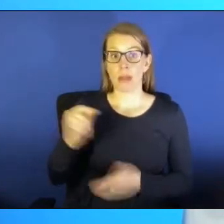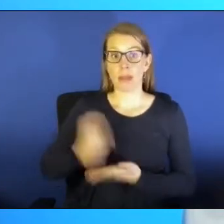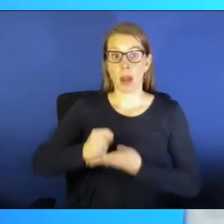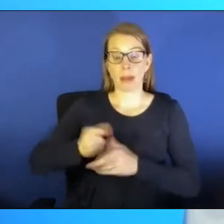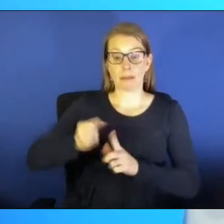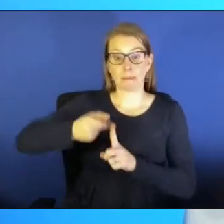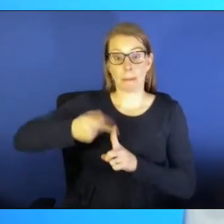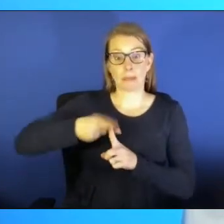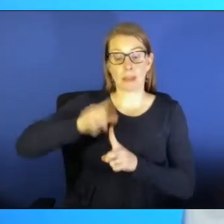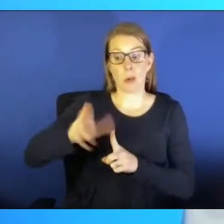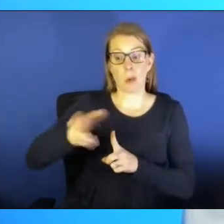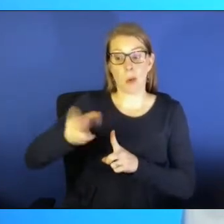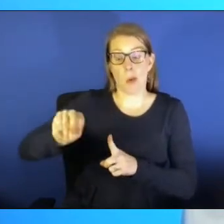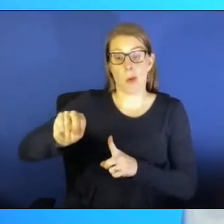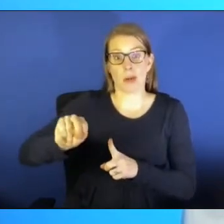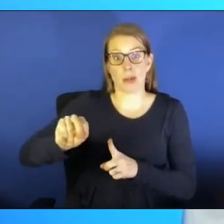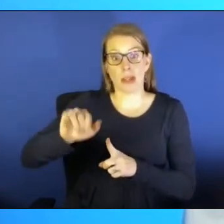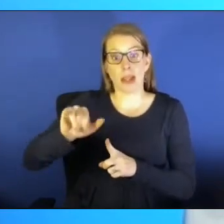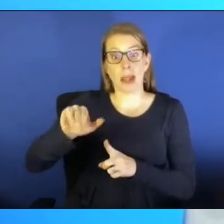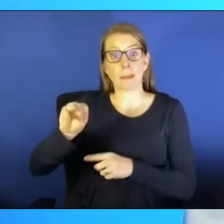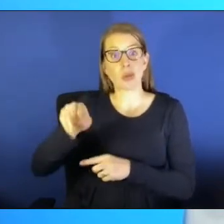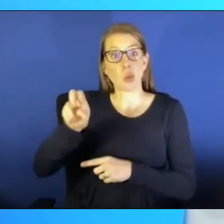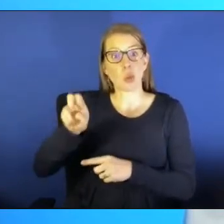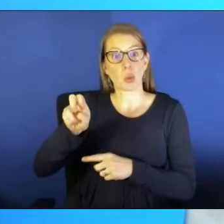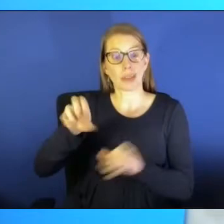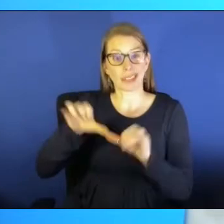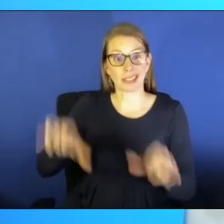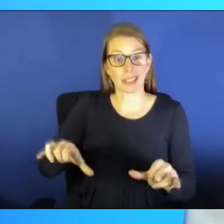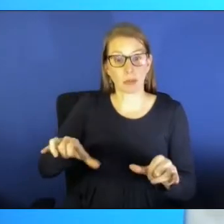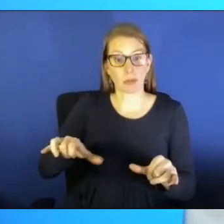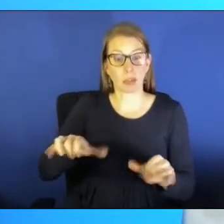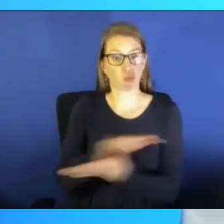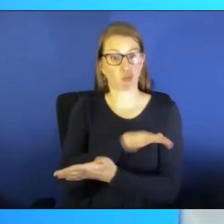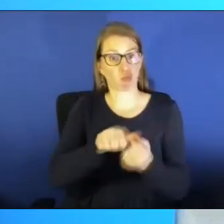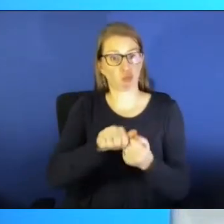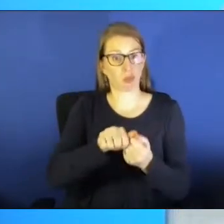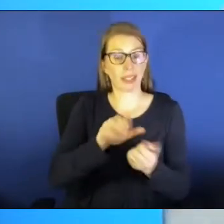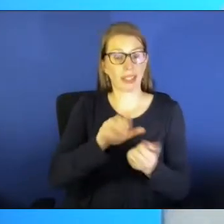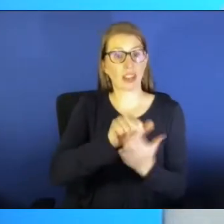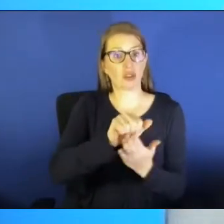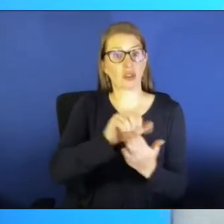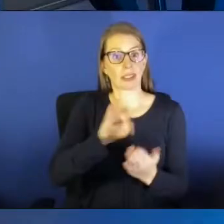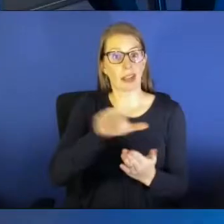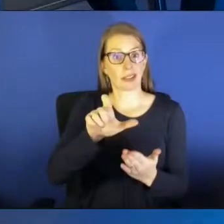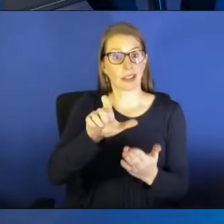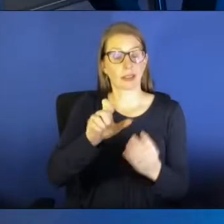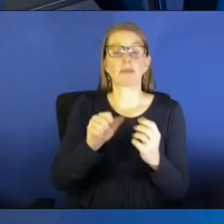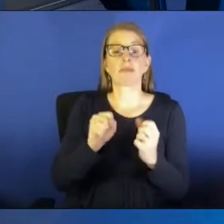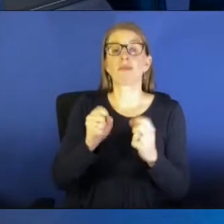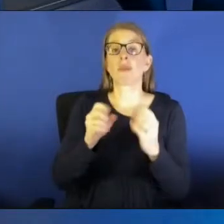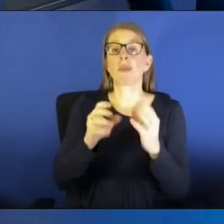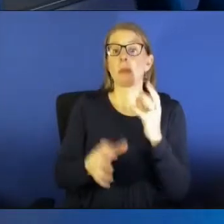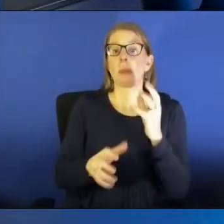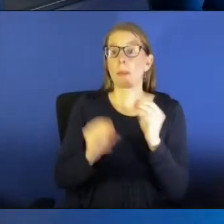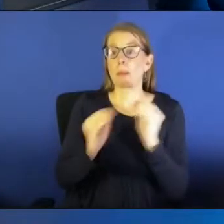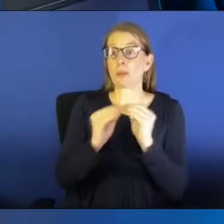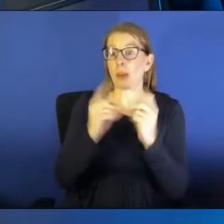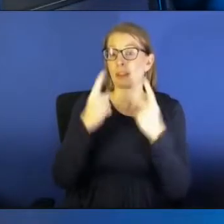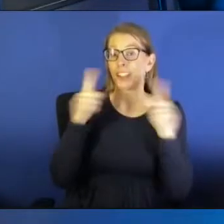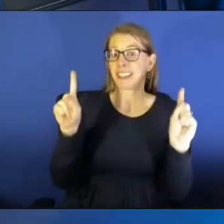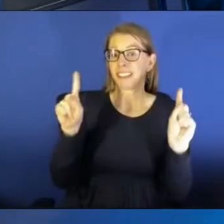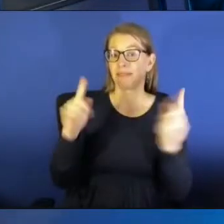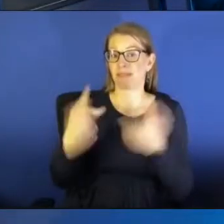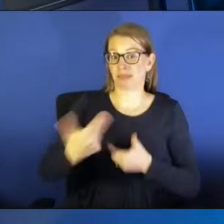and destroy cancer cells more effectively. And joining me this morning to talk about immunotherapy as a treatment